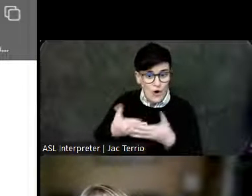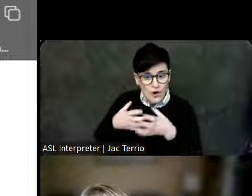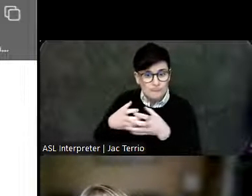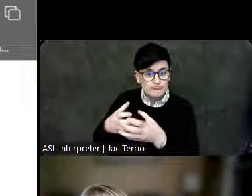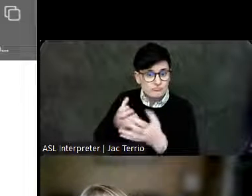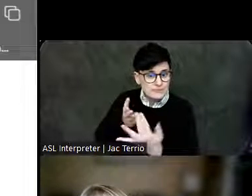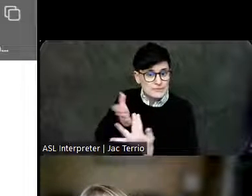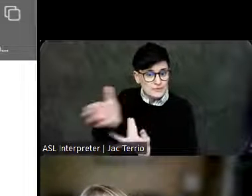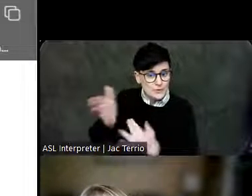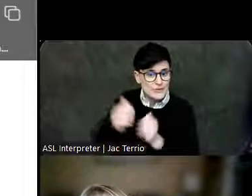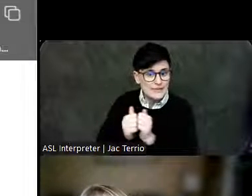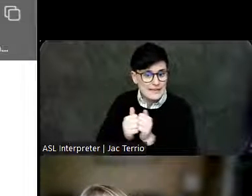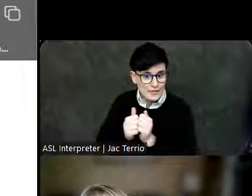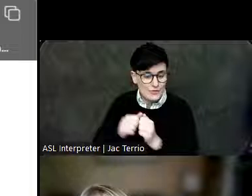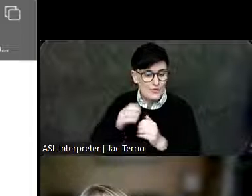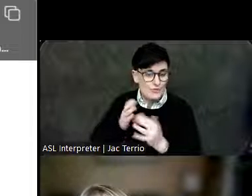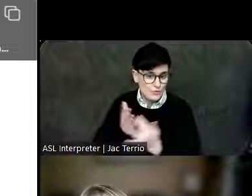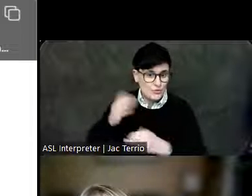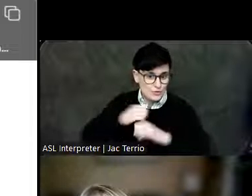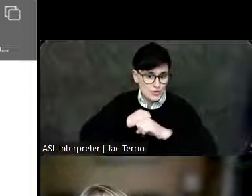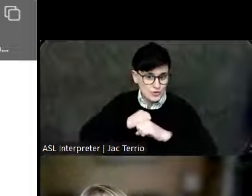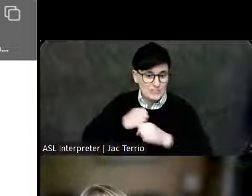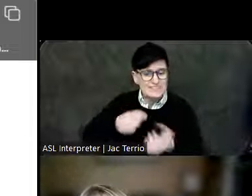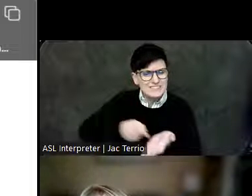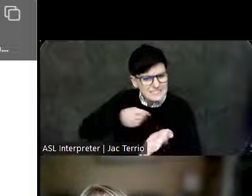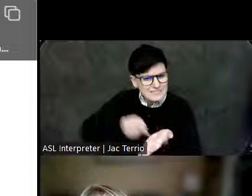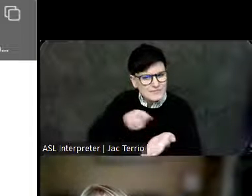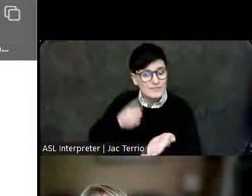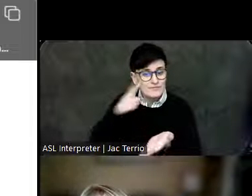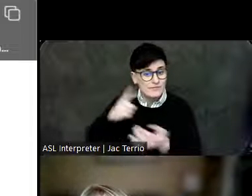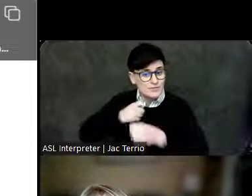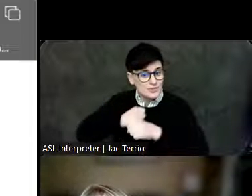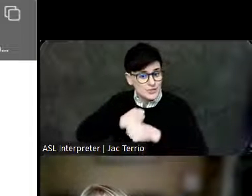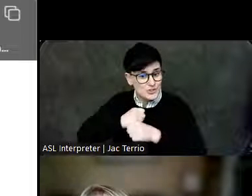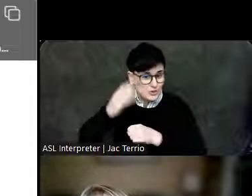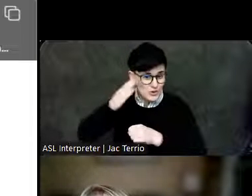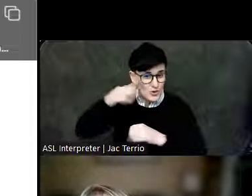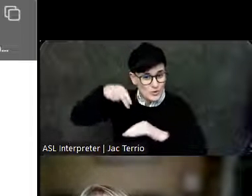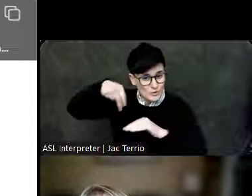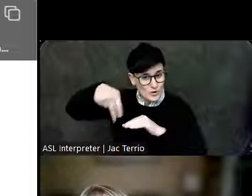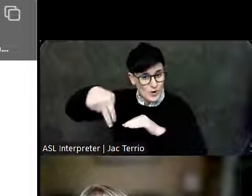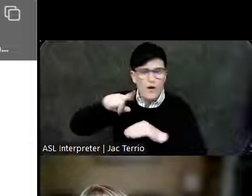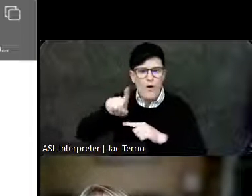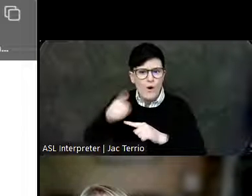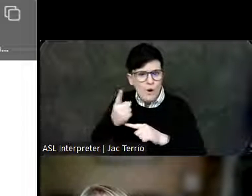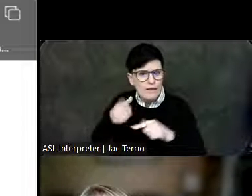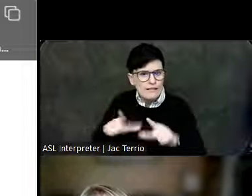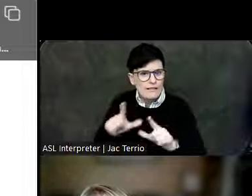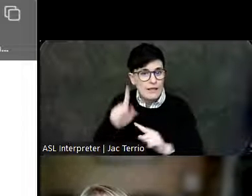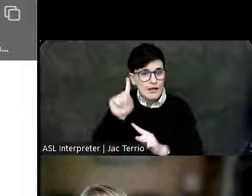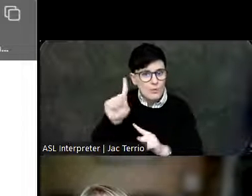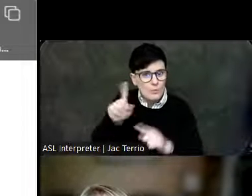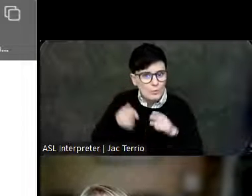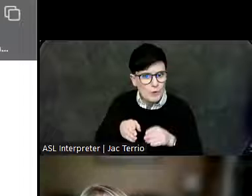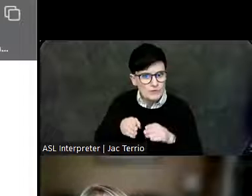when you go through security, they'll only let one person go with the person who's handicapped and